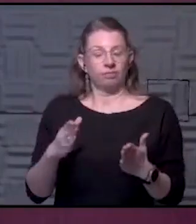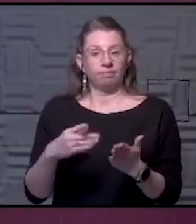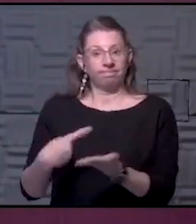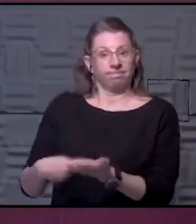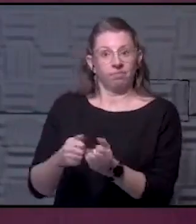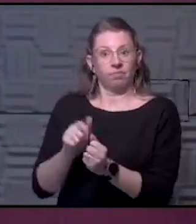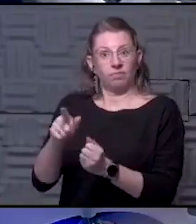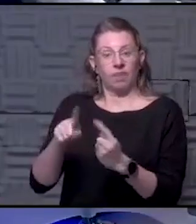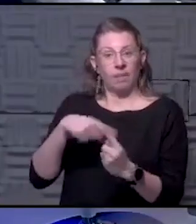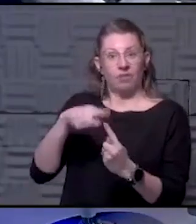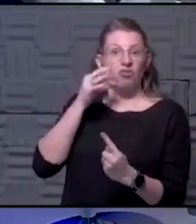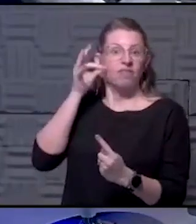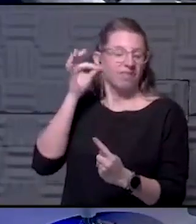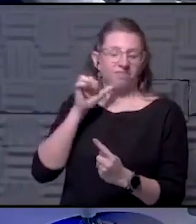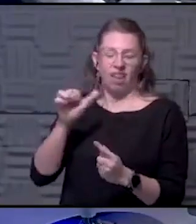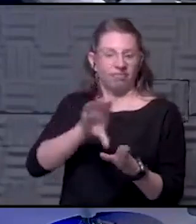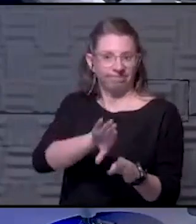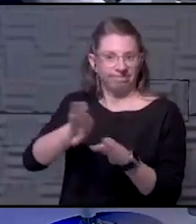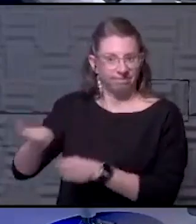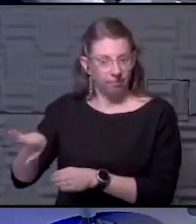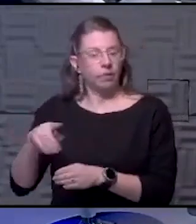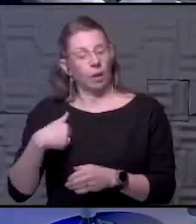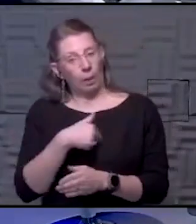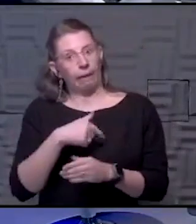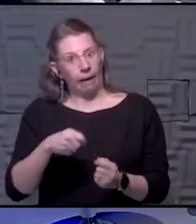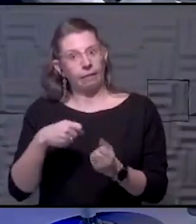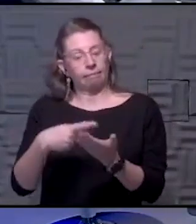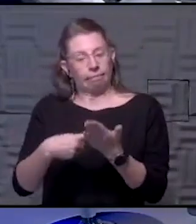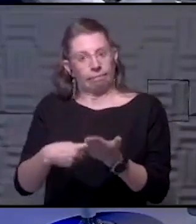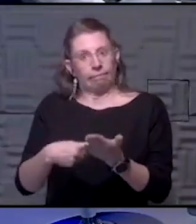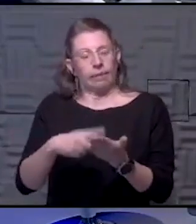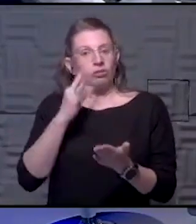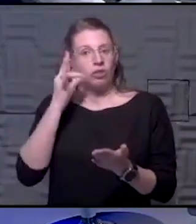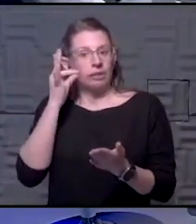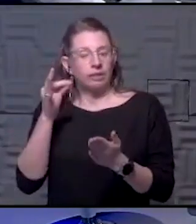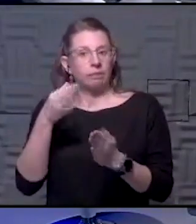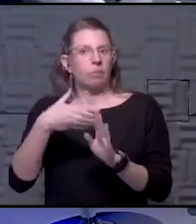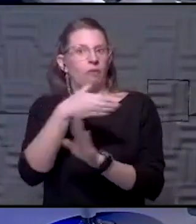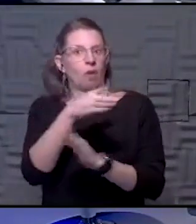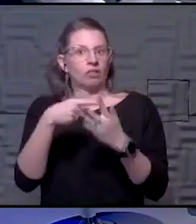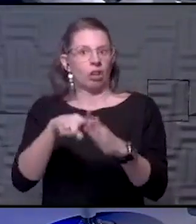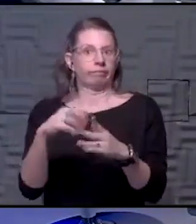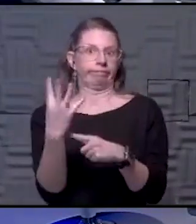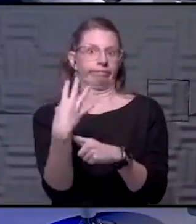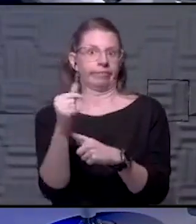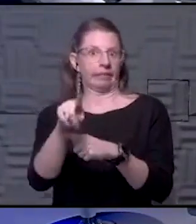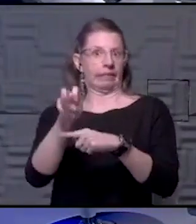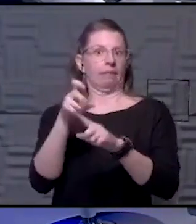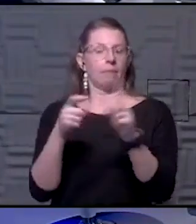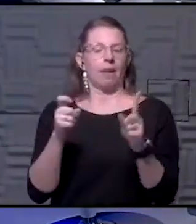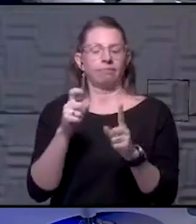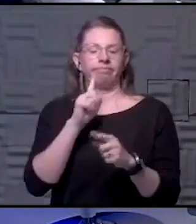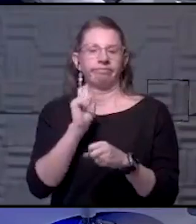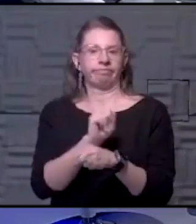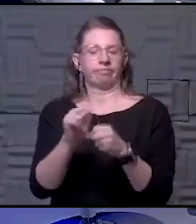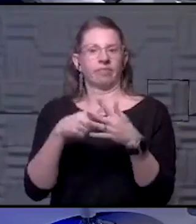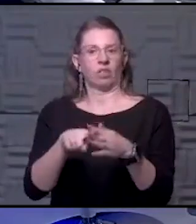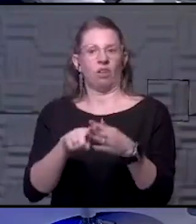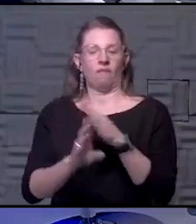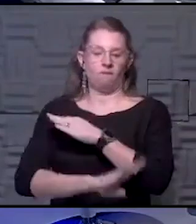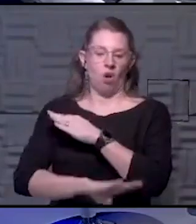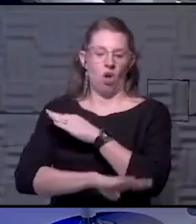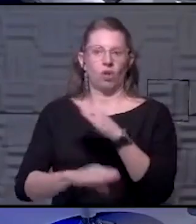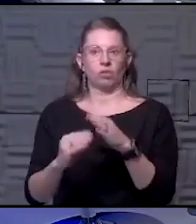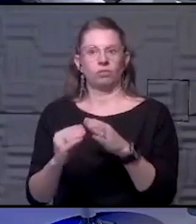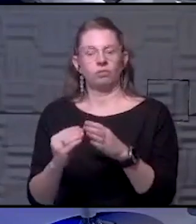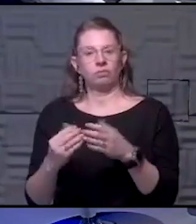Chiefs, although I could still hear sitting there. We'd be talking about Chiefs in the morning before we got here. But now we're actually talking about fall youth sports and the safety of